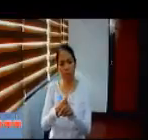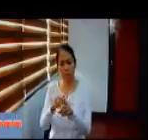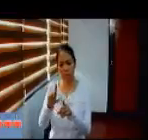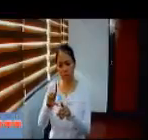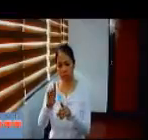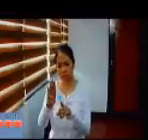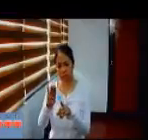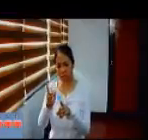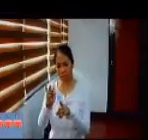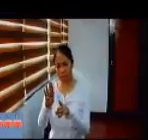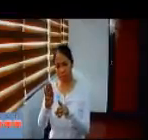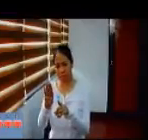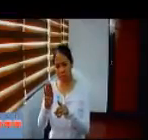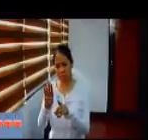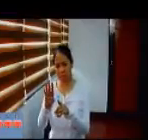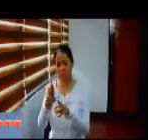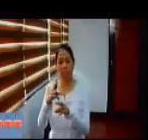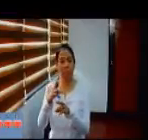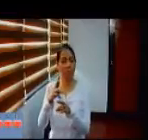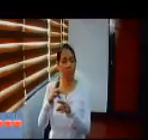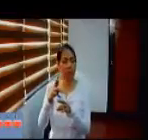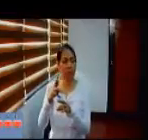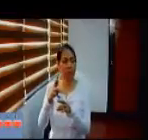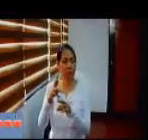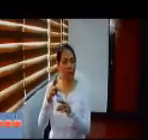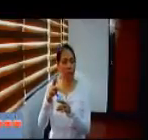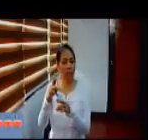reproductive ability, even on fish.